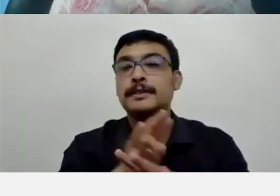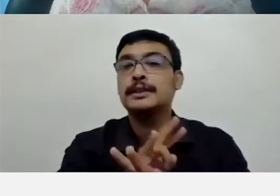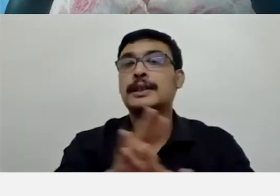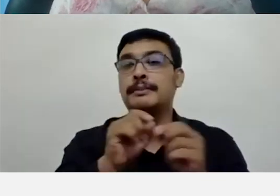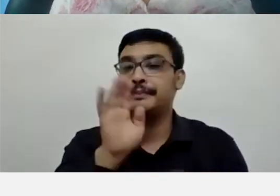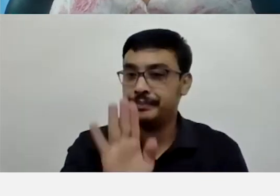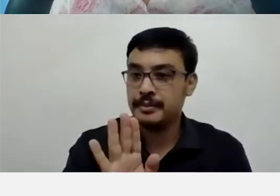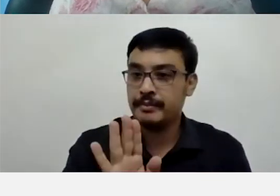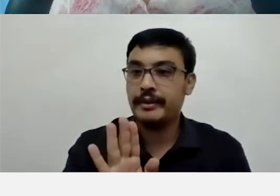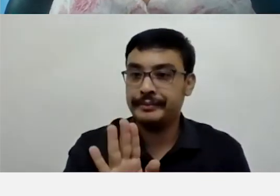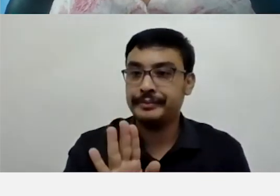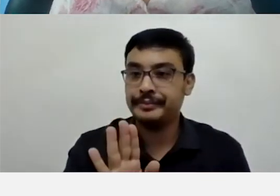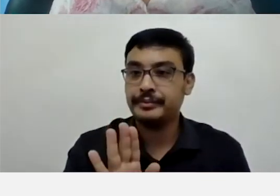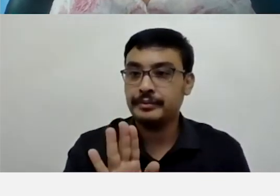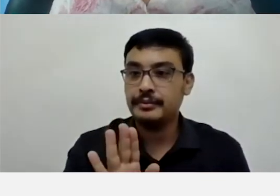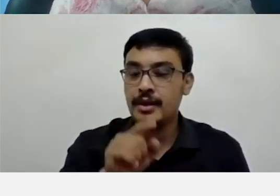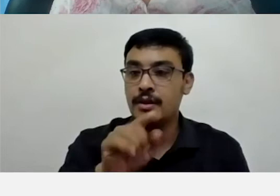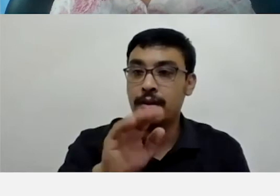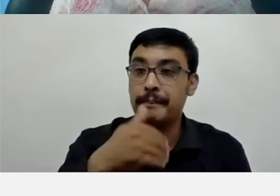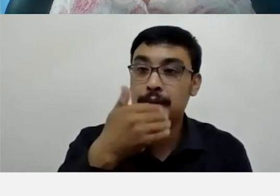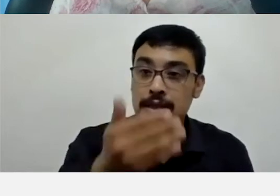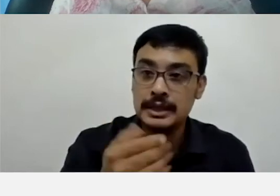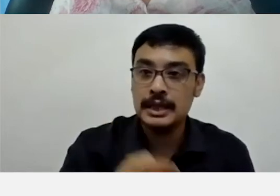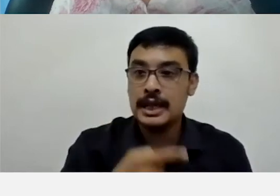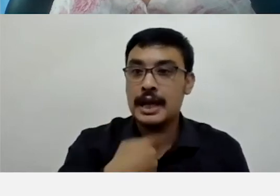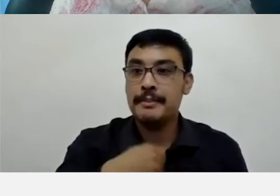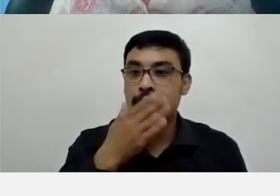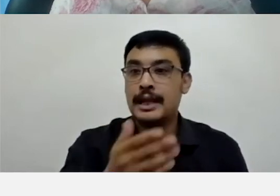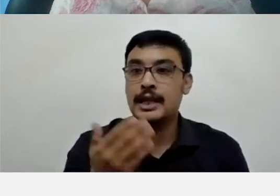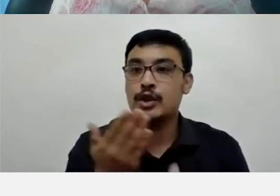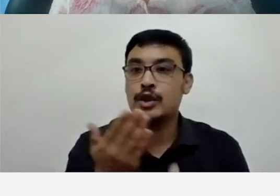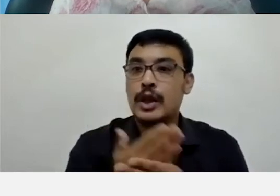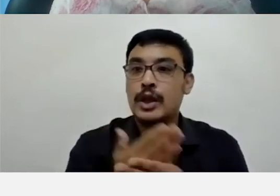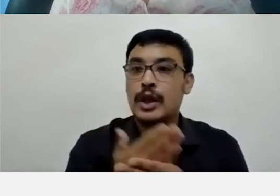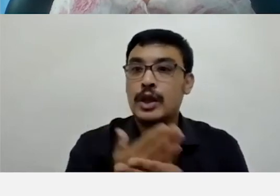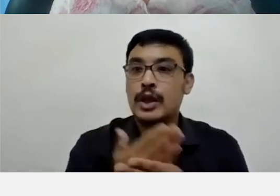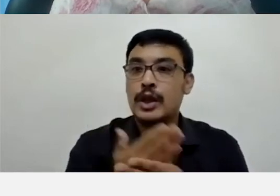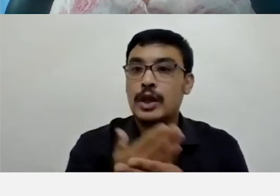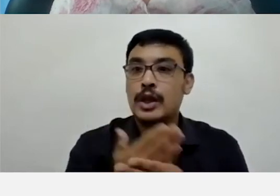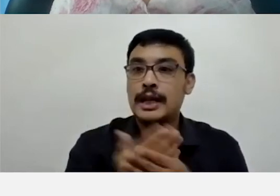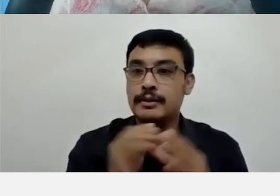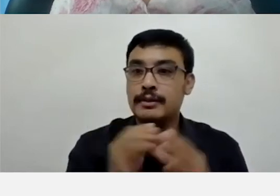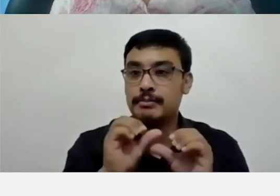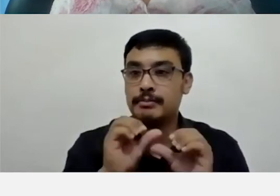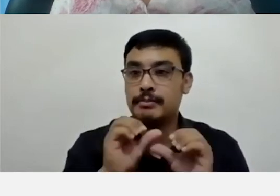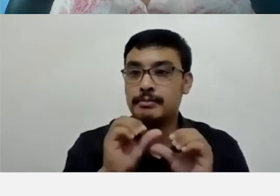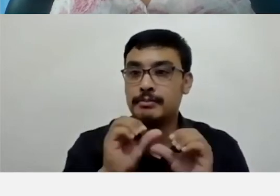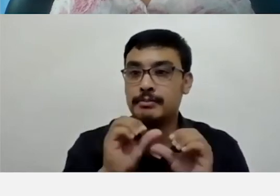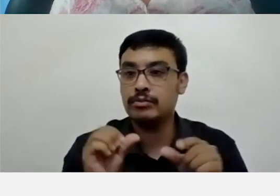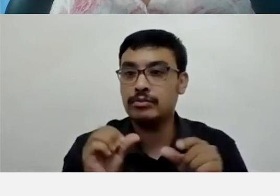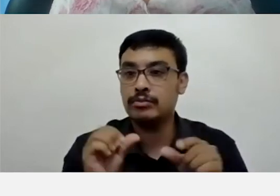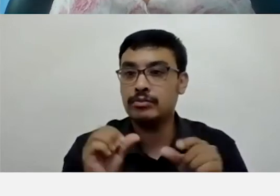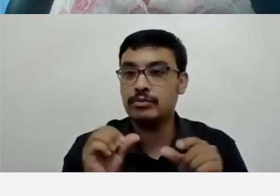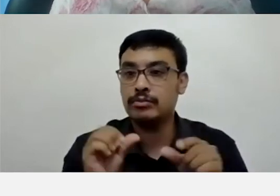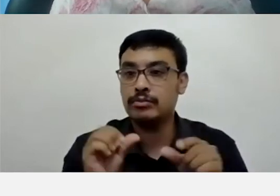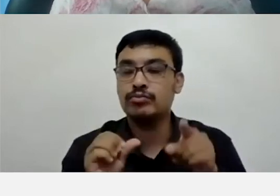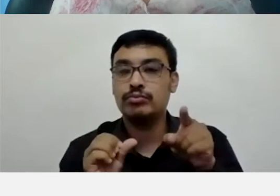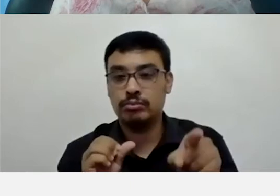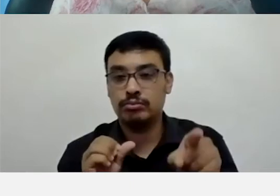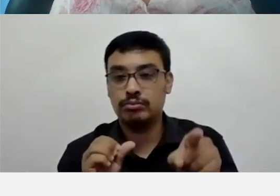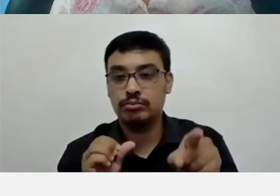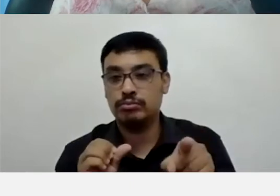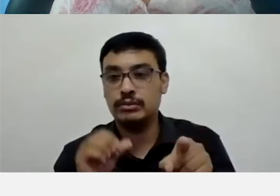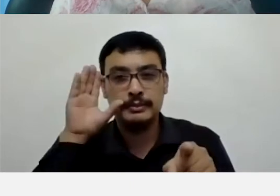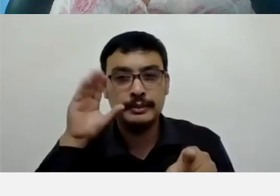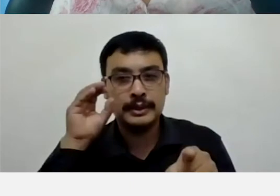can find the vegetable market. In evening time, you can find the vegetable market here. As daytime,